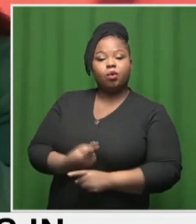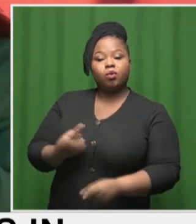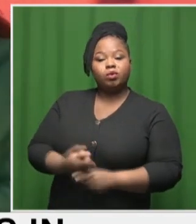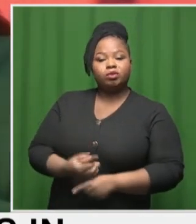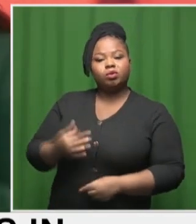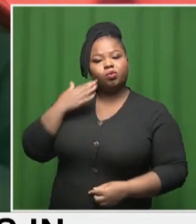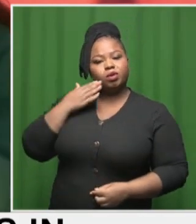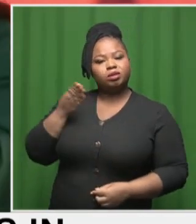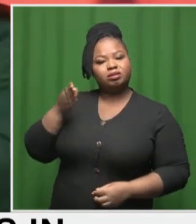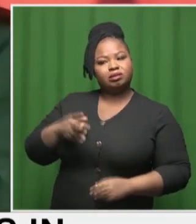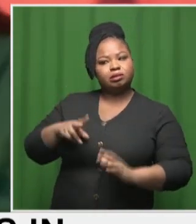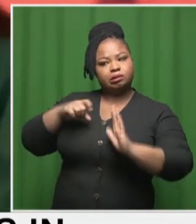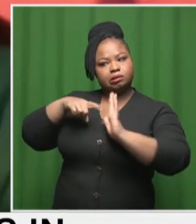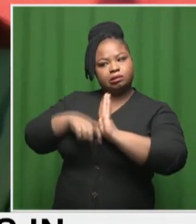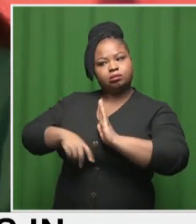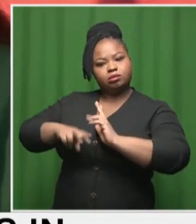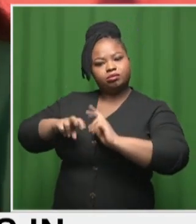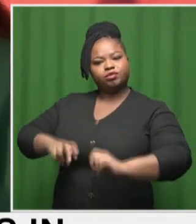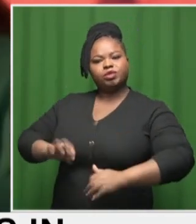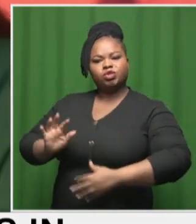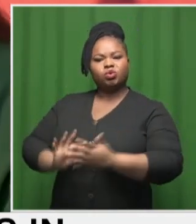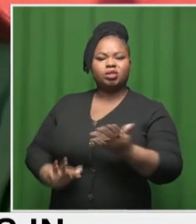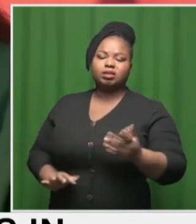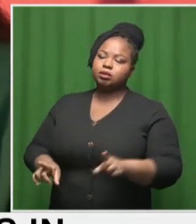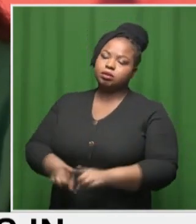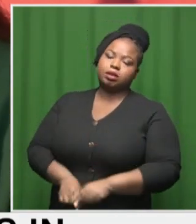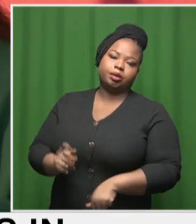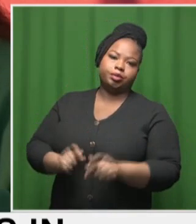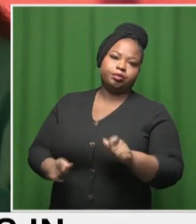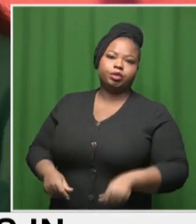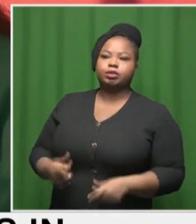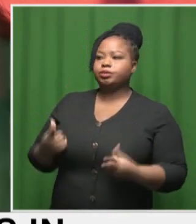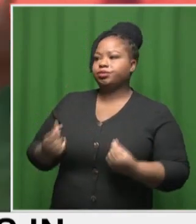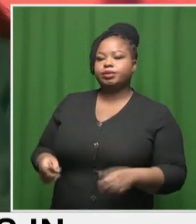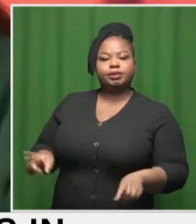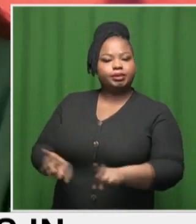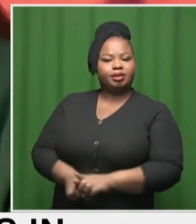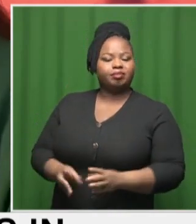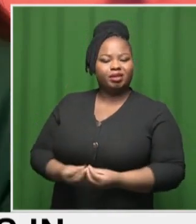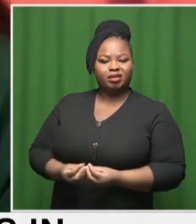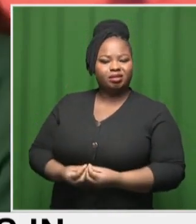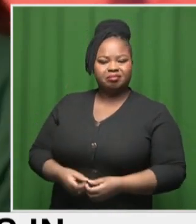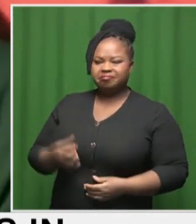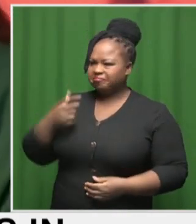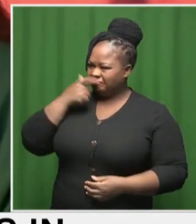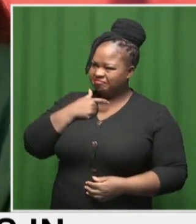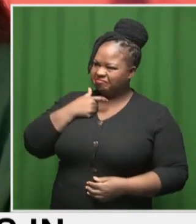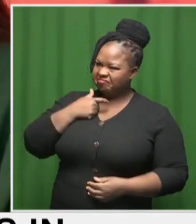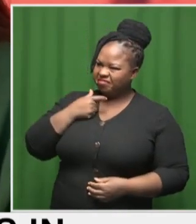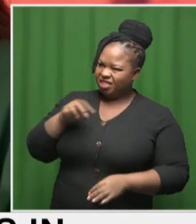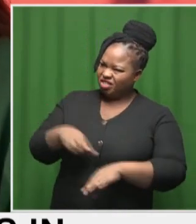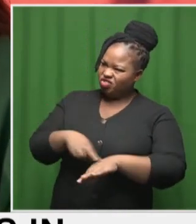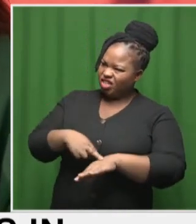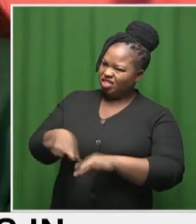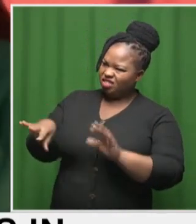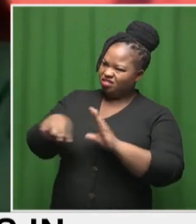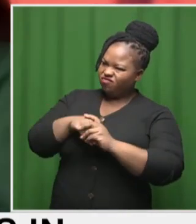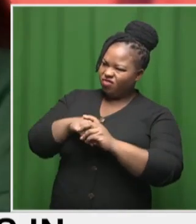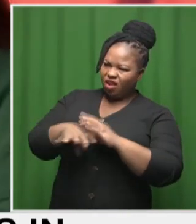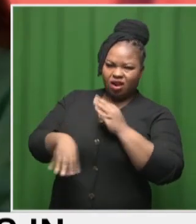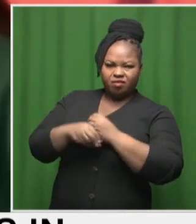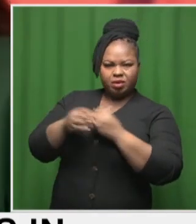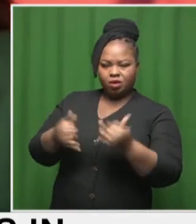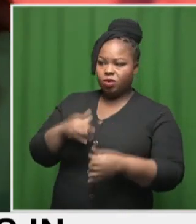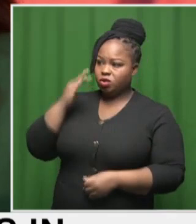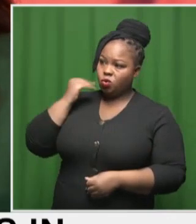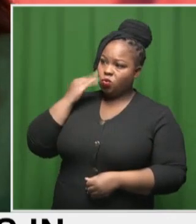to the bottom of the story, it's the same people doing the same job. And it's said that it's racial now because it's